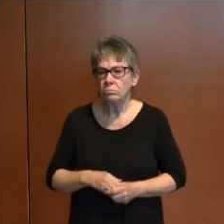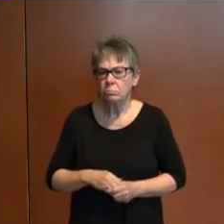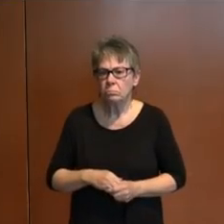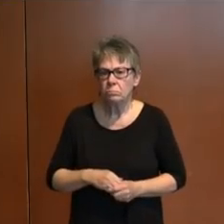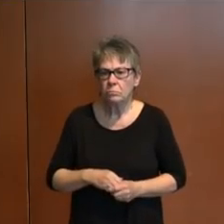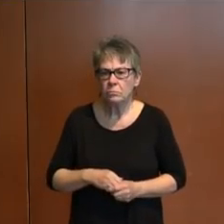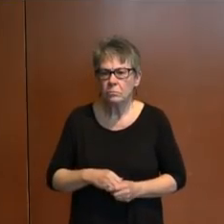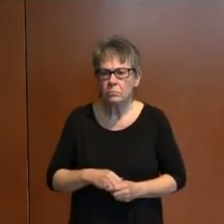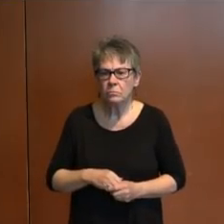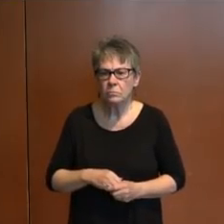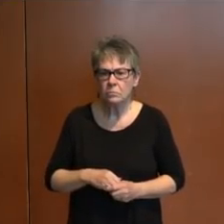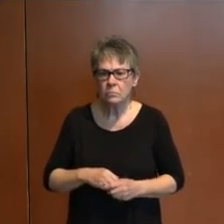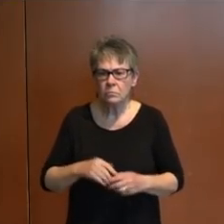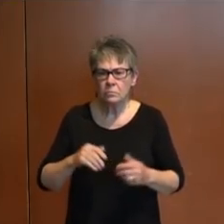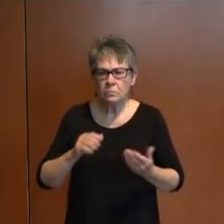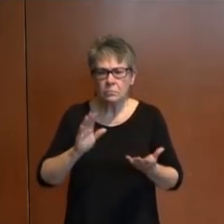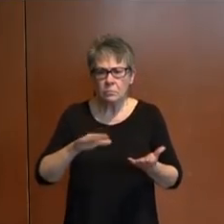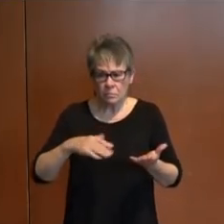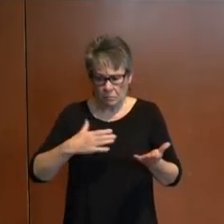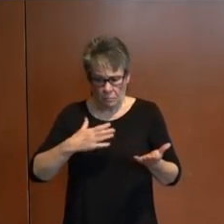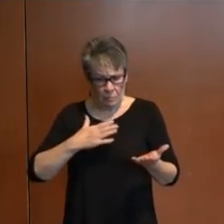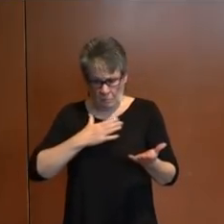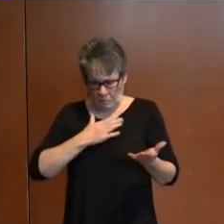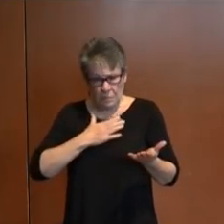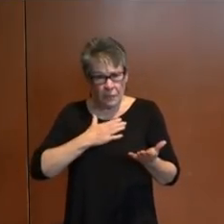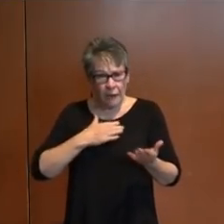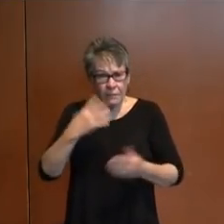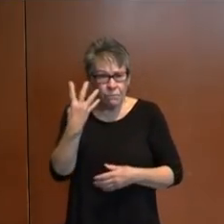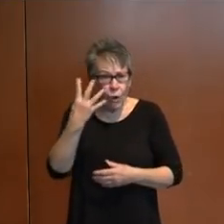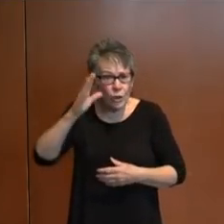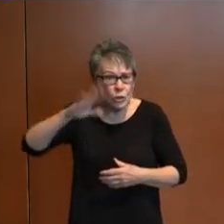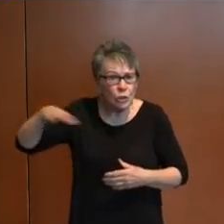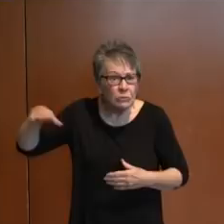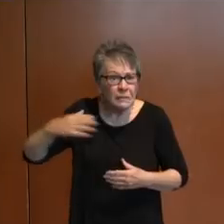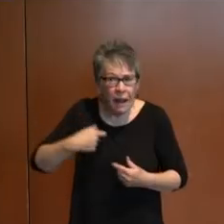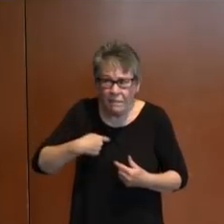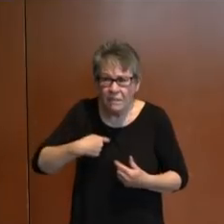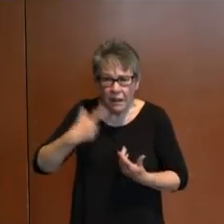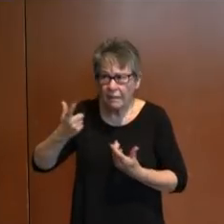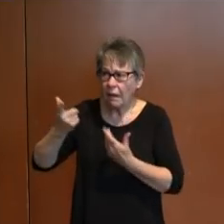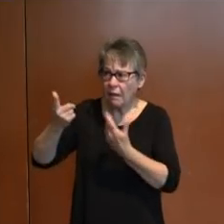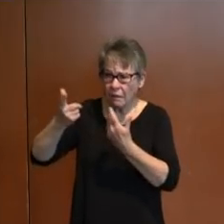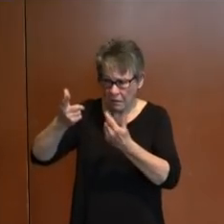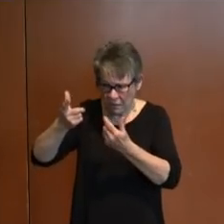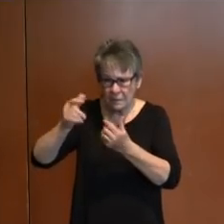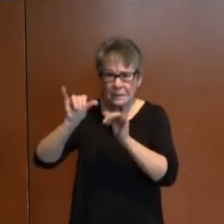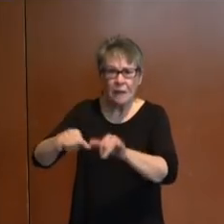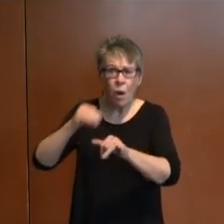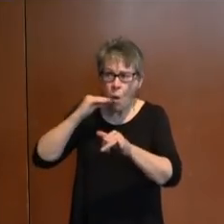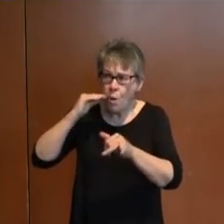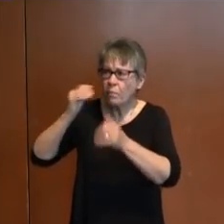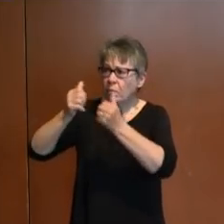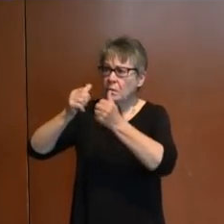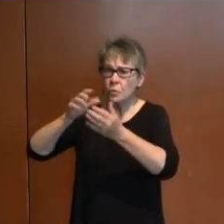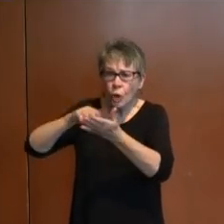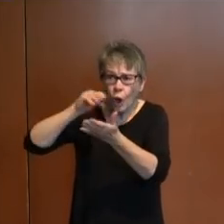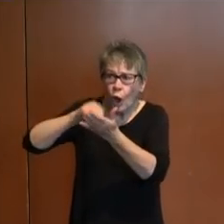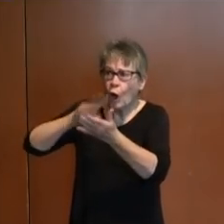piecemeal. We will do this together. I meant to say this earlier, by the way, but I'll come back to that in a